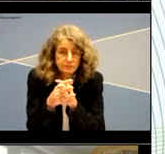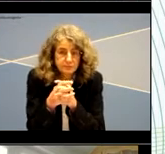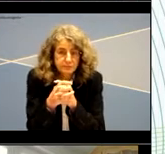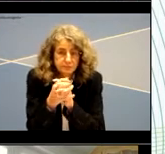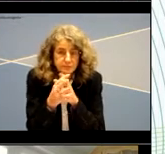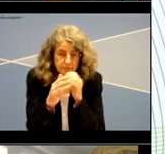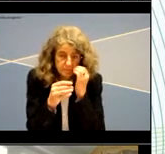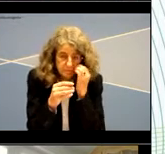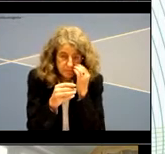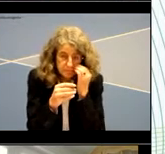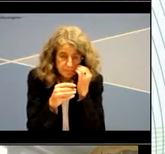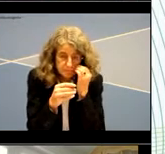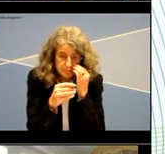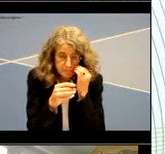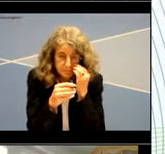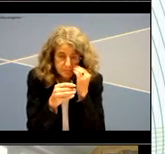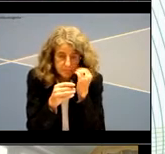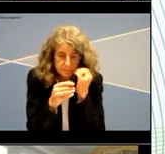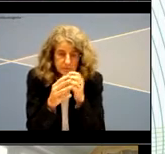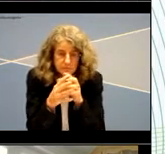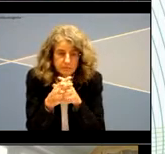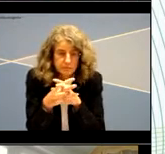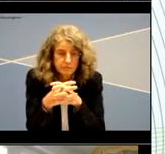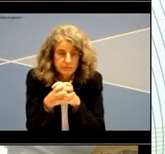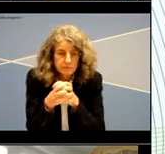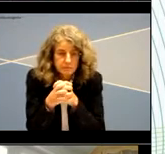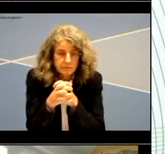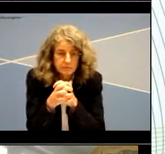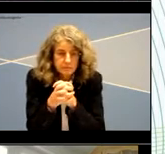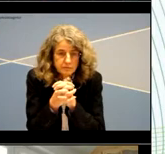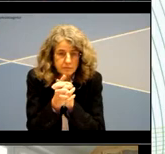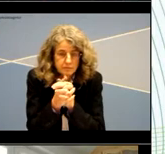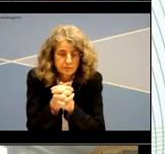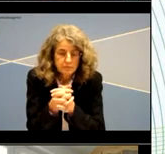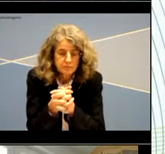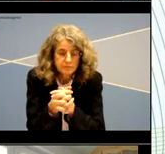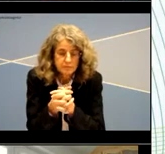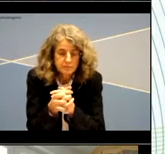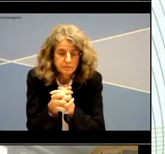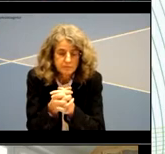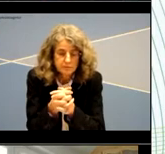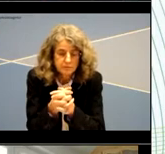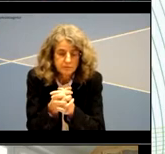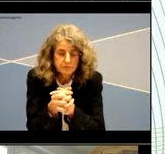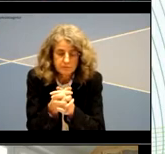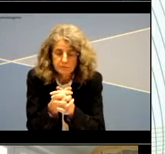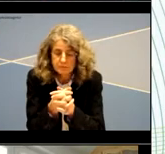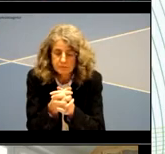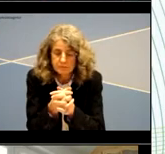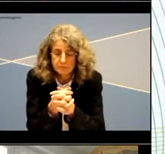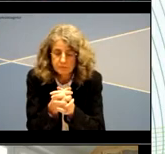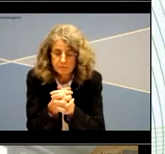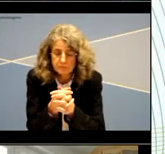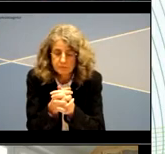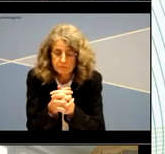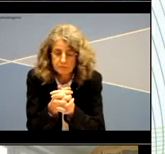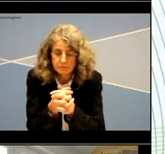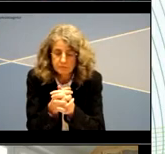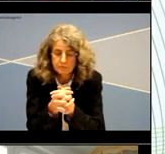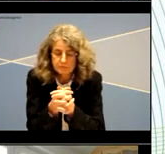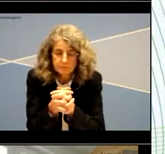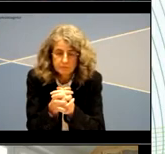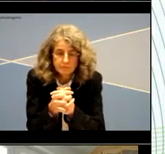Poland, most people are not signing contracts for heating directly with the energy company. Entities that signs